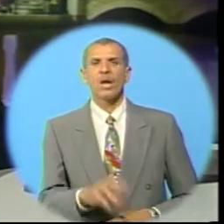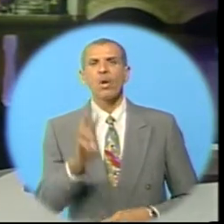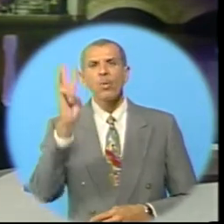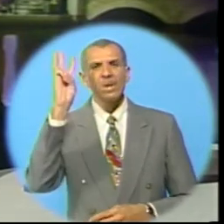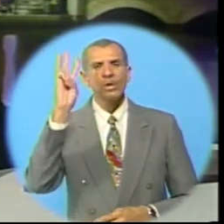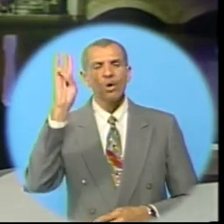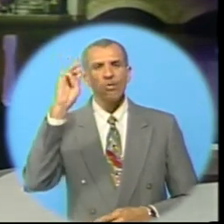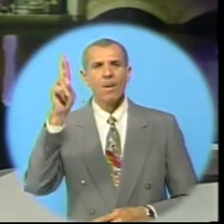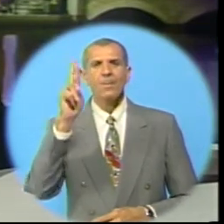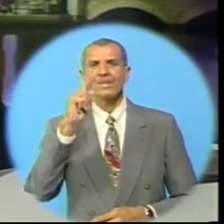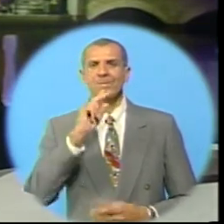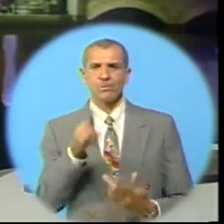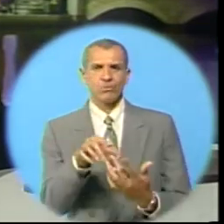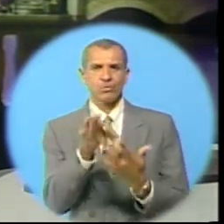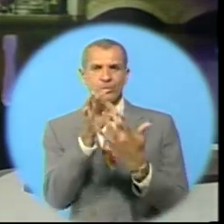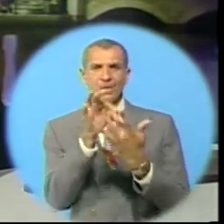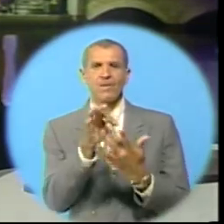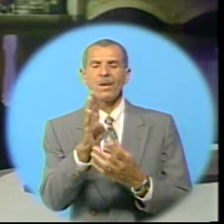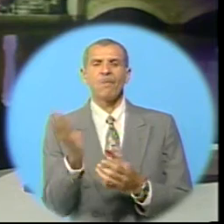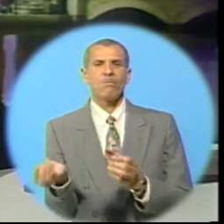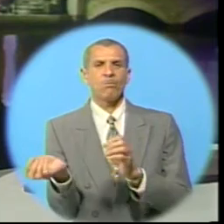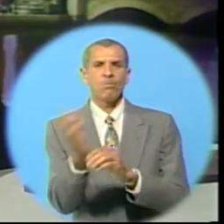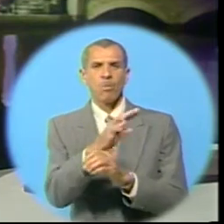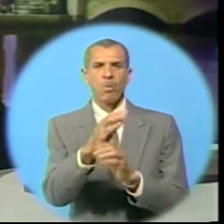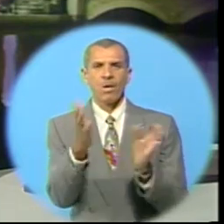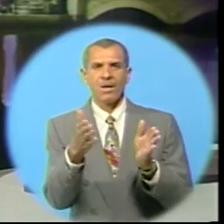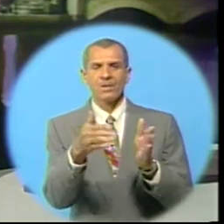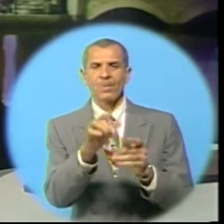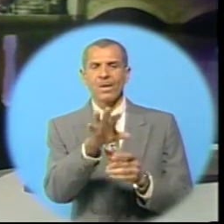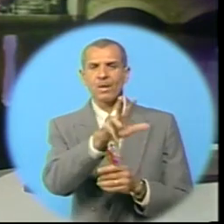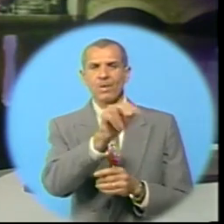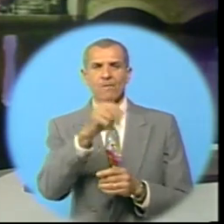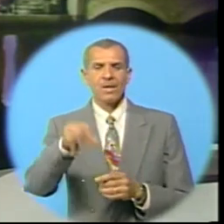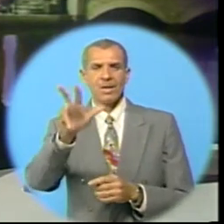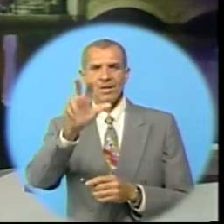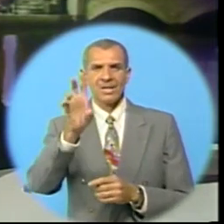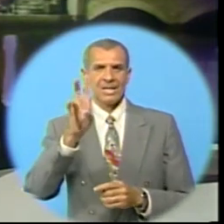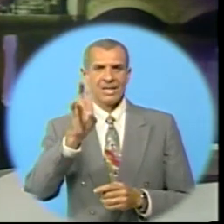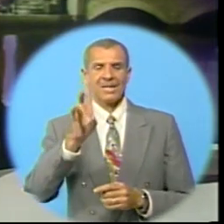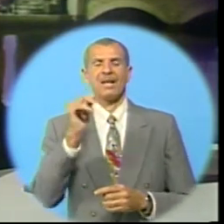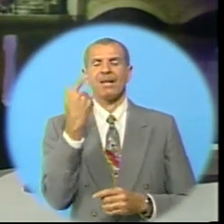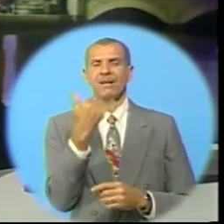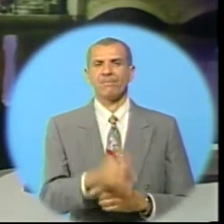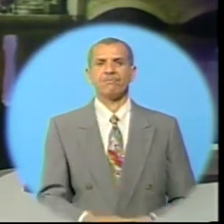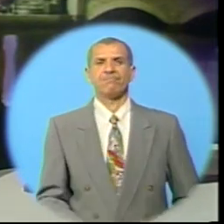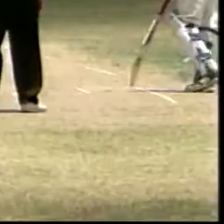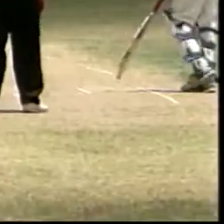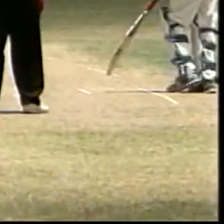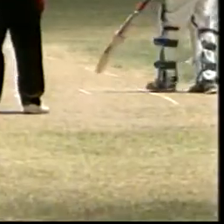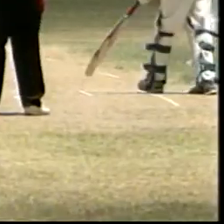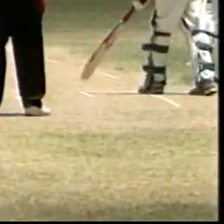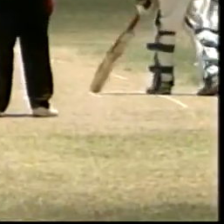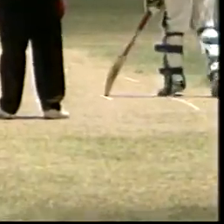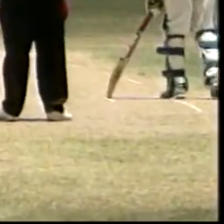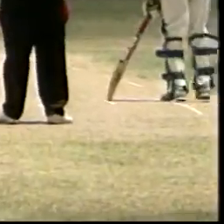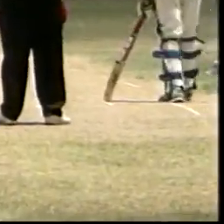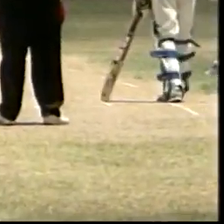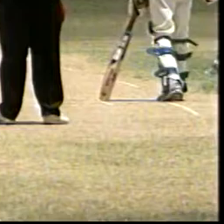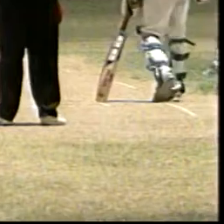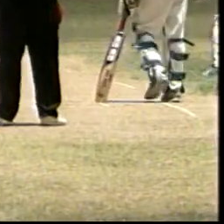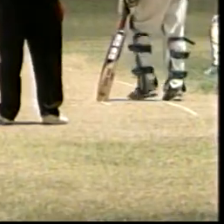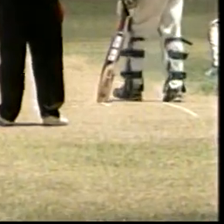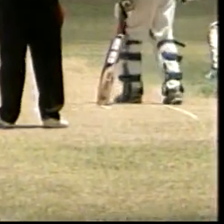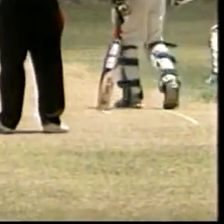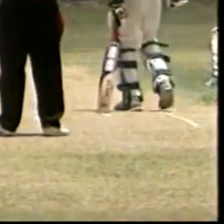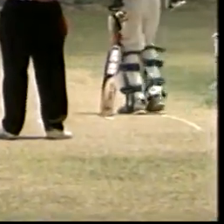Roberts was the pick of the bowlers with 3 for 38. CBC's Damien Best, he was there. Steady start by Aline School after